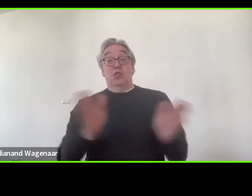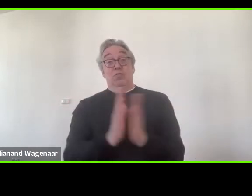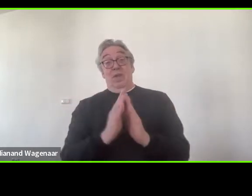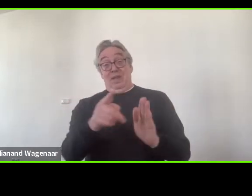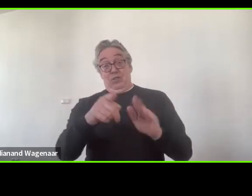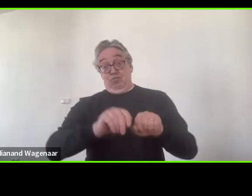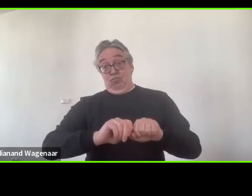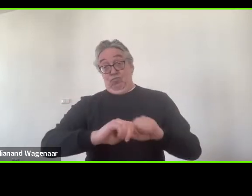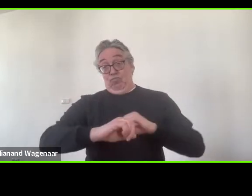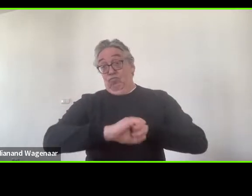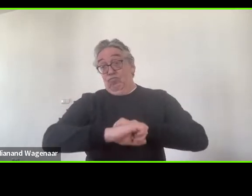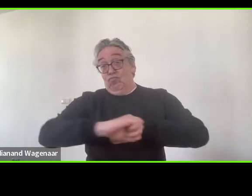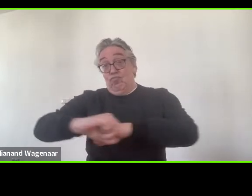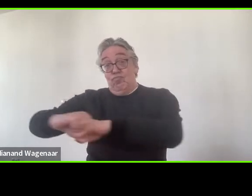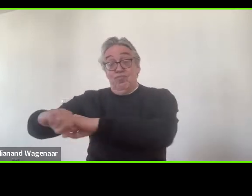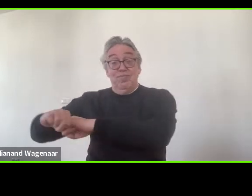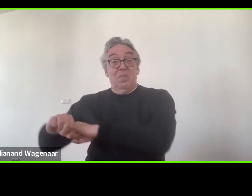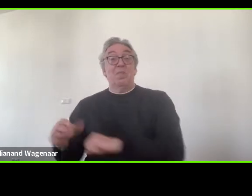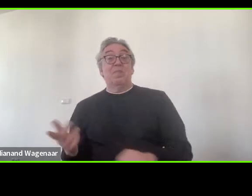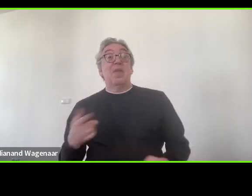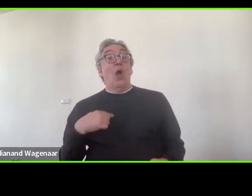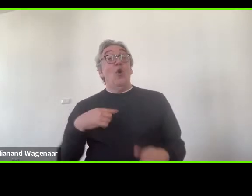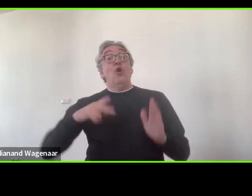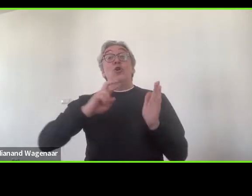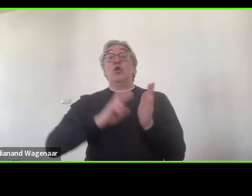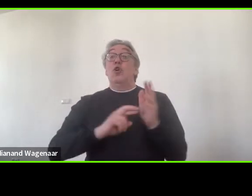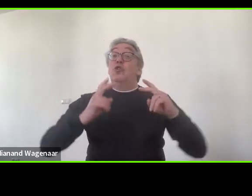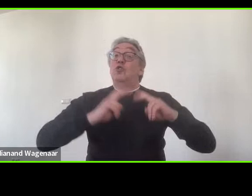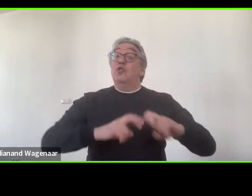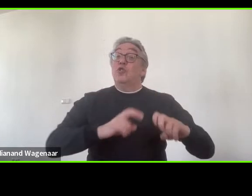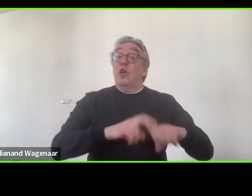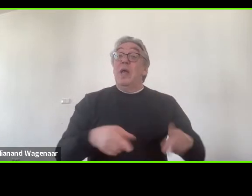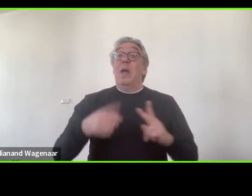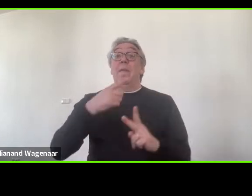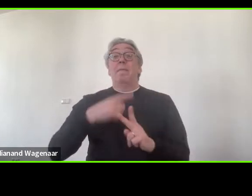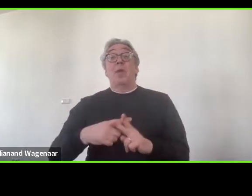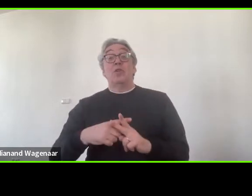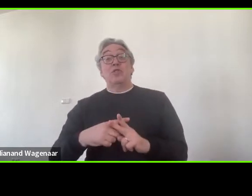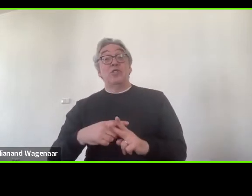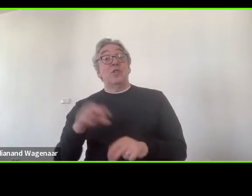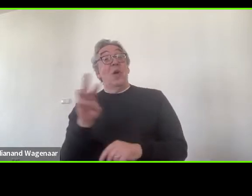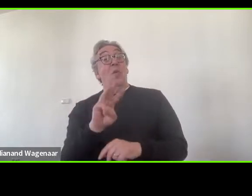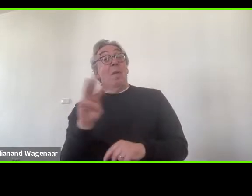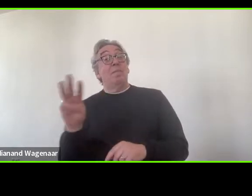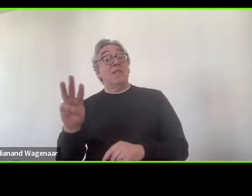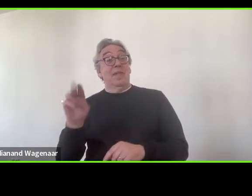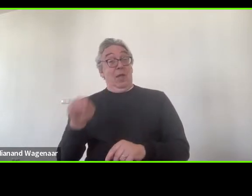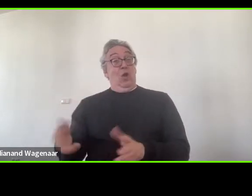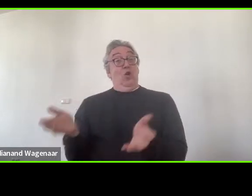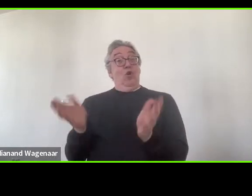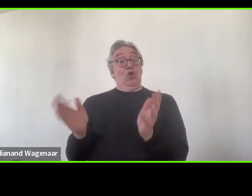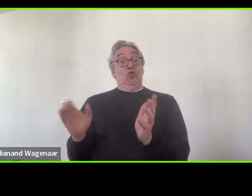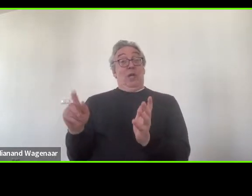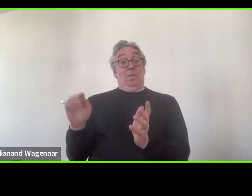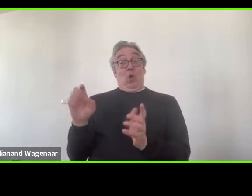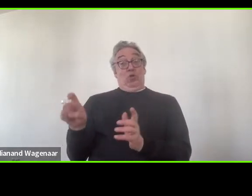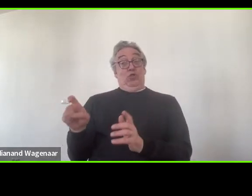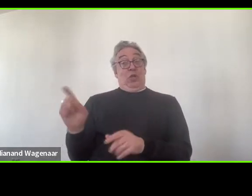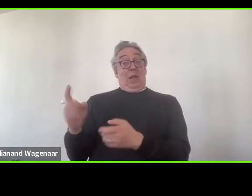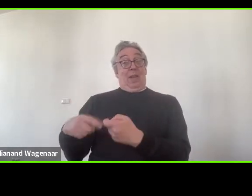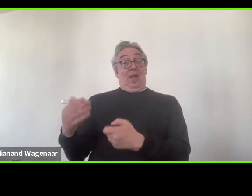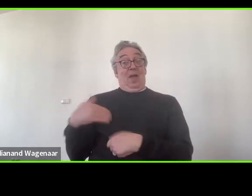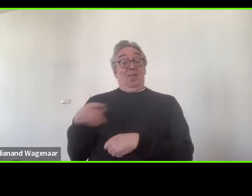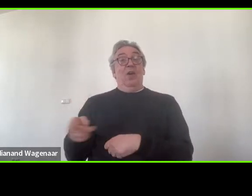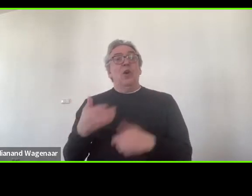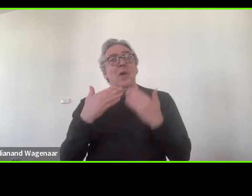We have provided the link to the study as well as the website in a chat box. We thank you all for your attention and